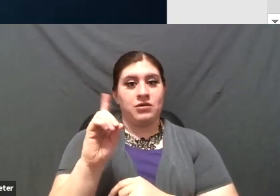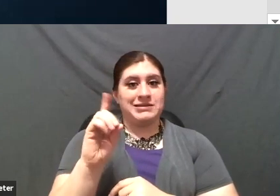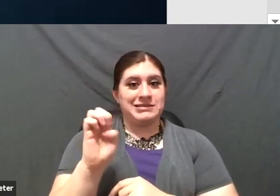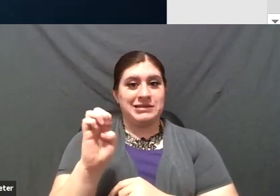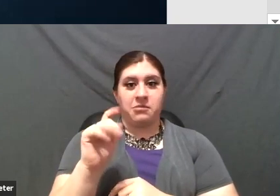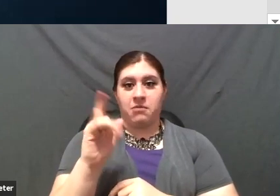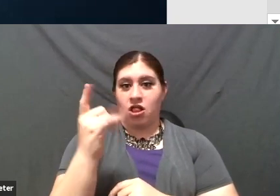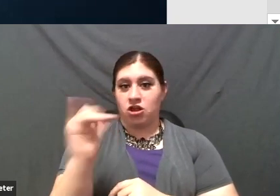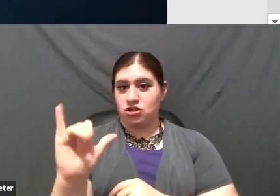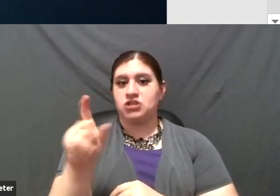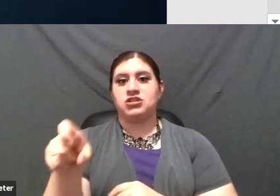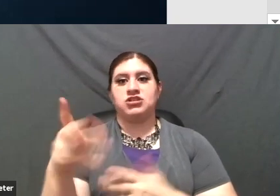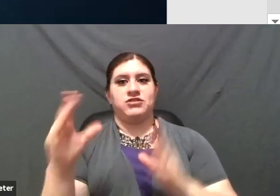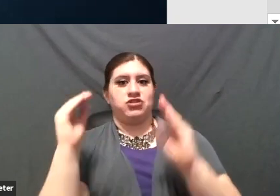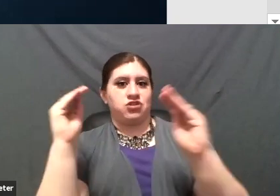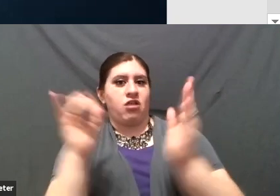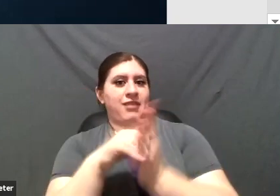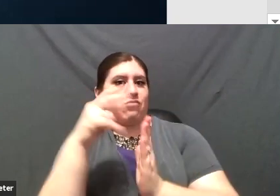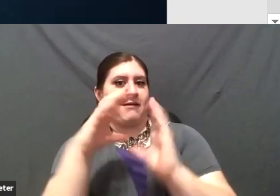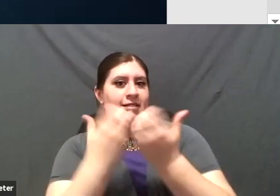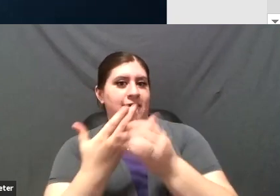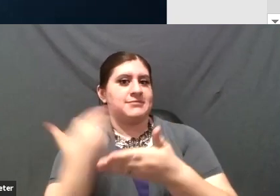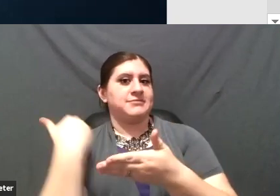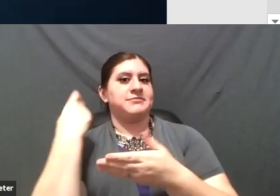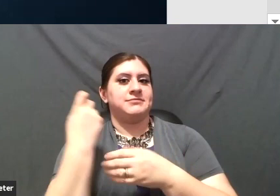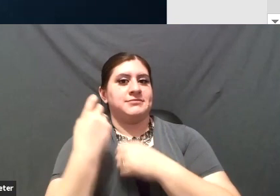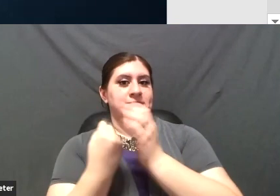readings course this past spring in